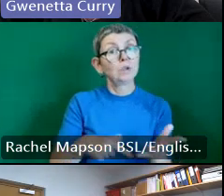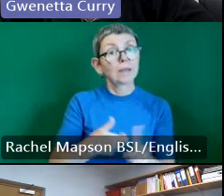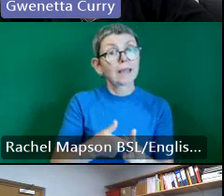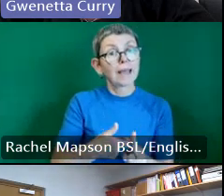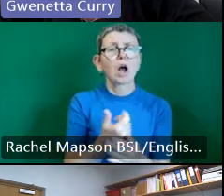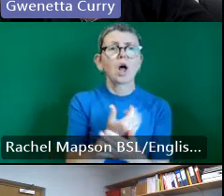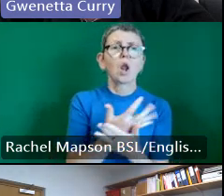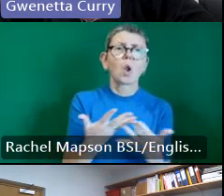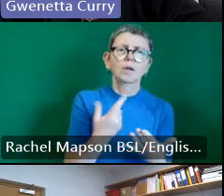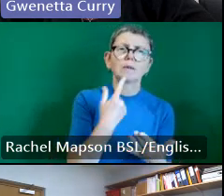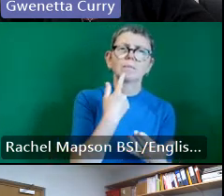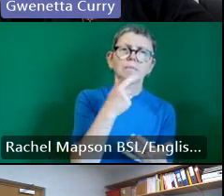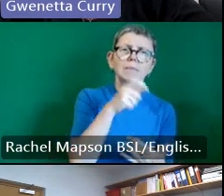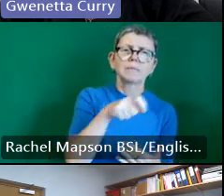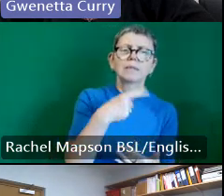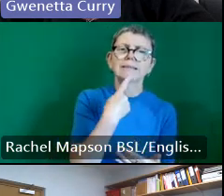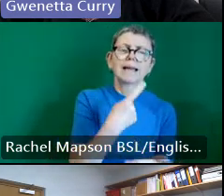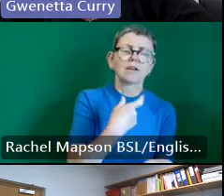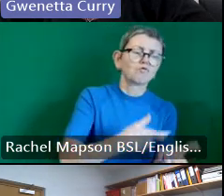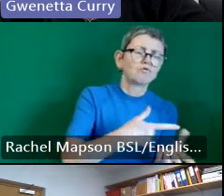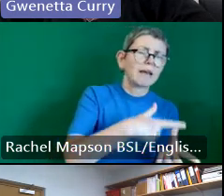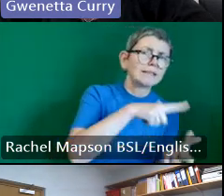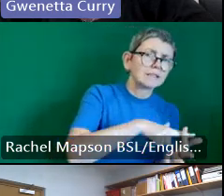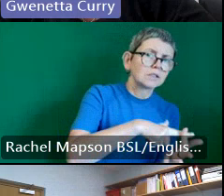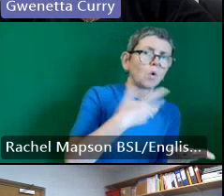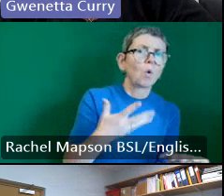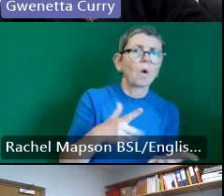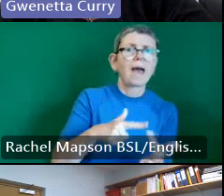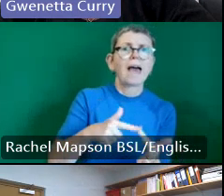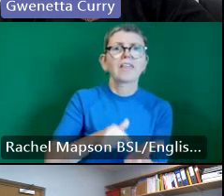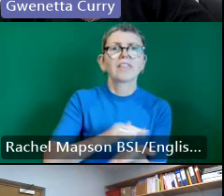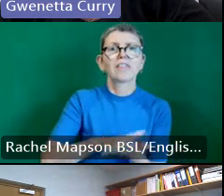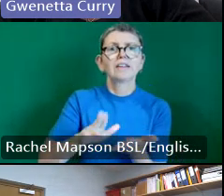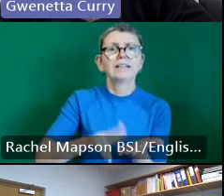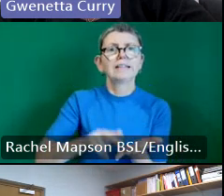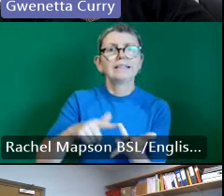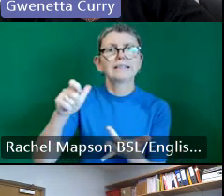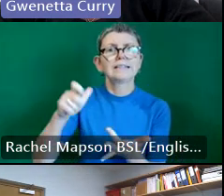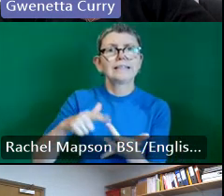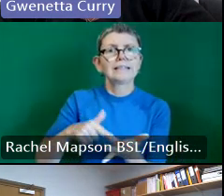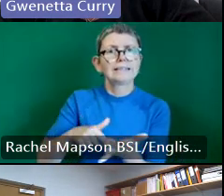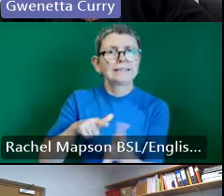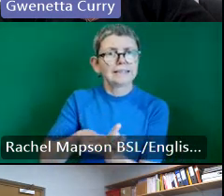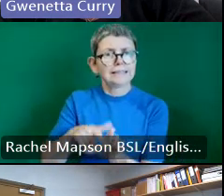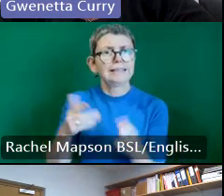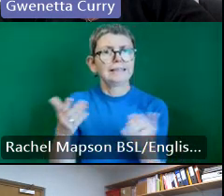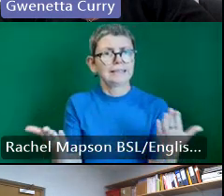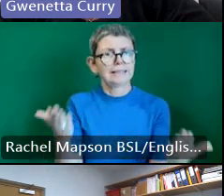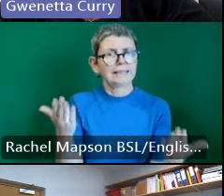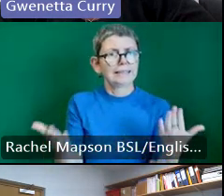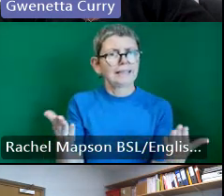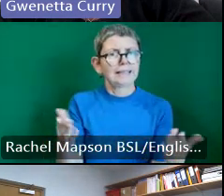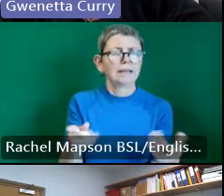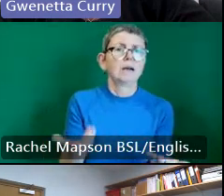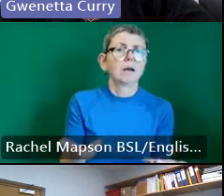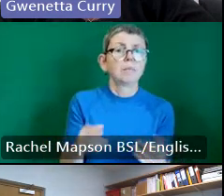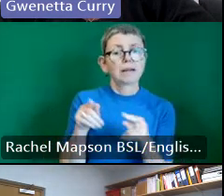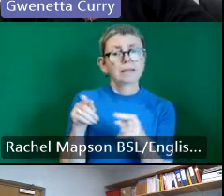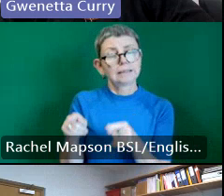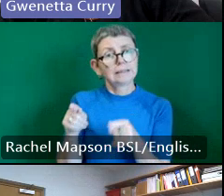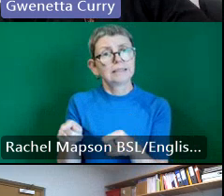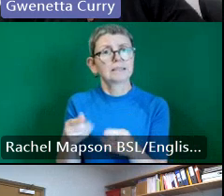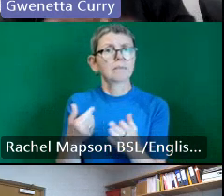and ethnicity interchangeably. That is something that we rarely do in the States because ethnicity is more of a cultural and religious practices